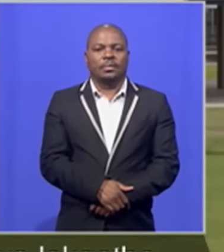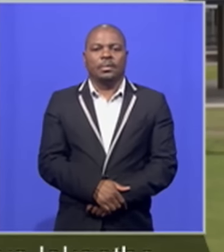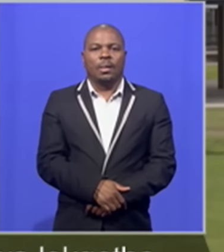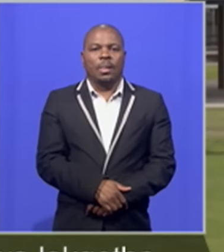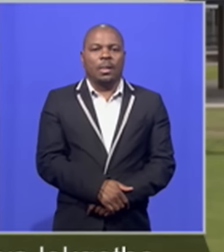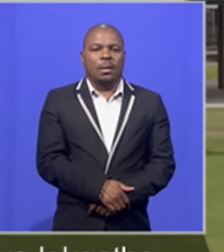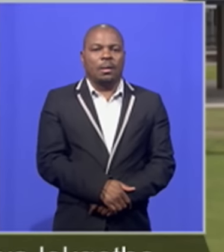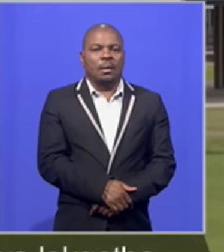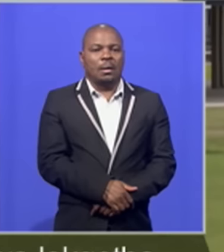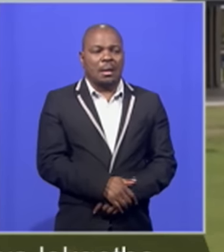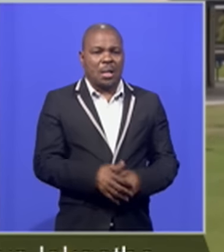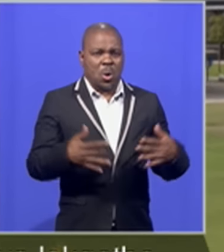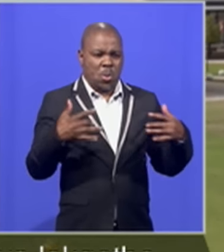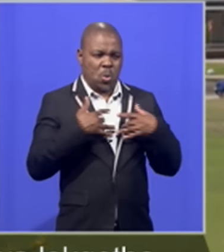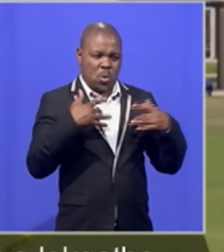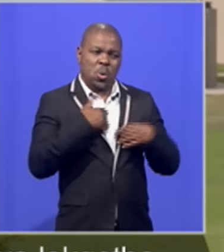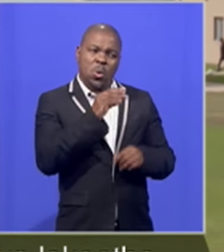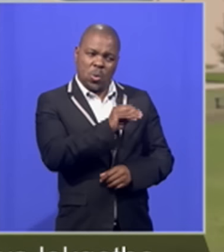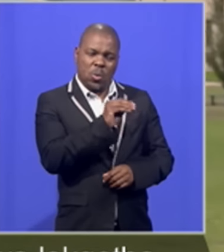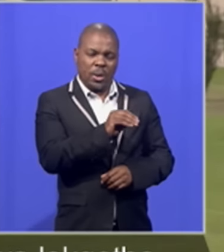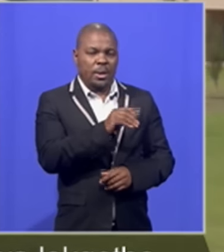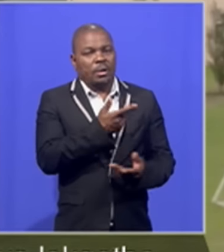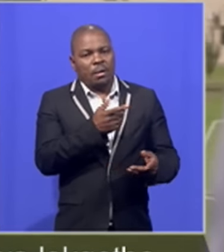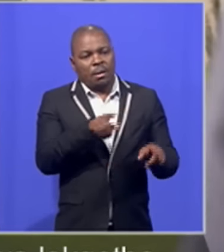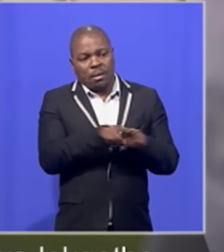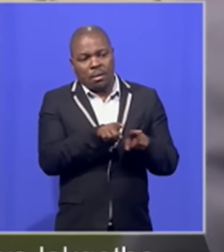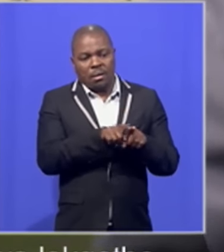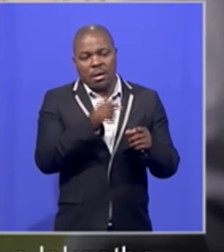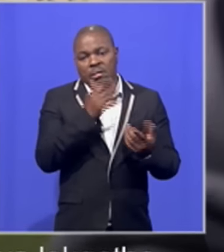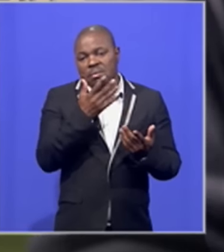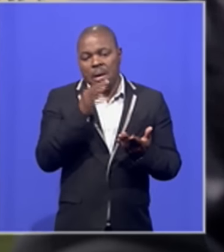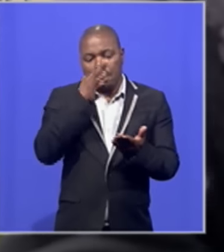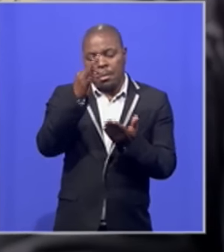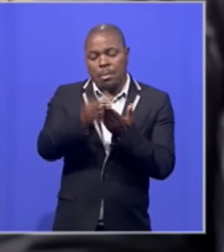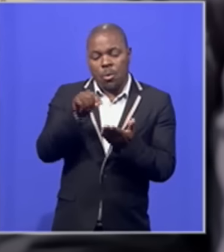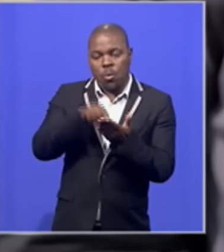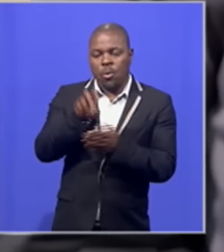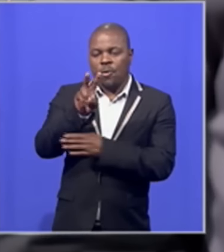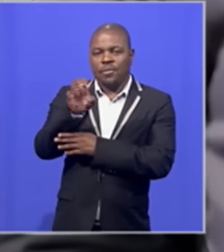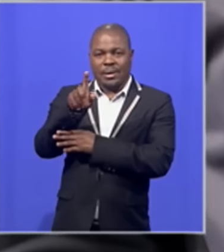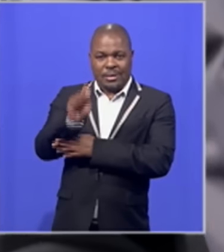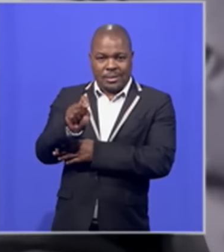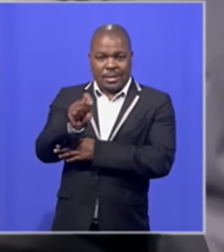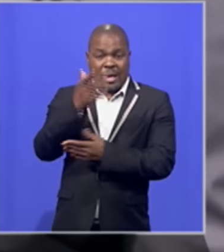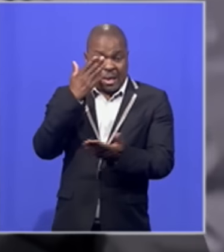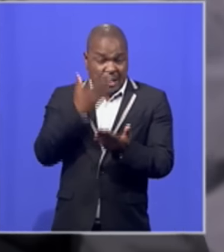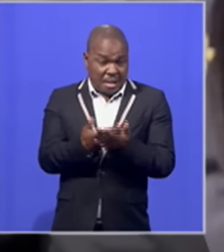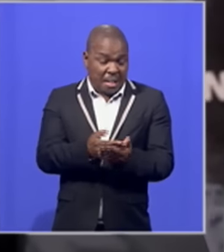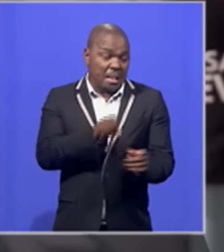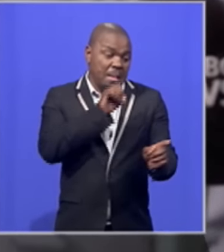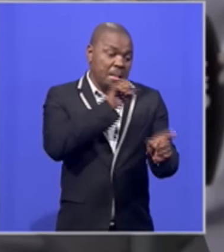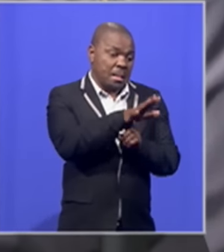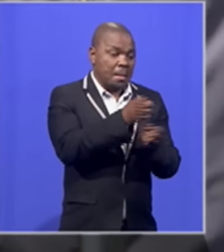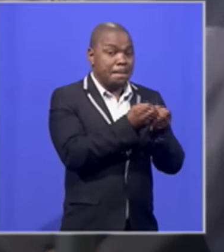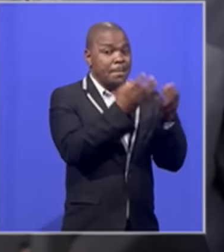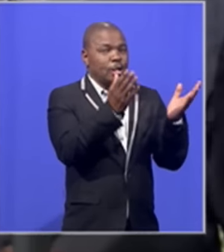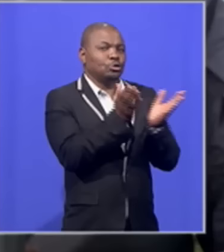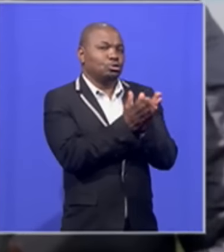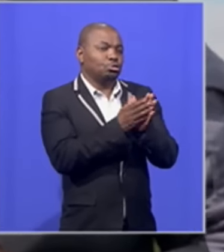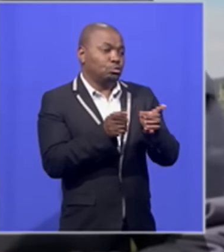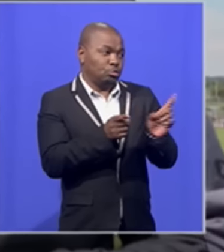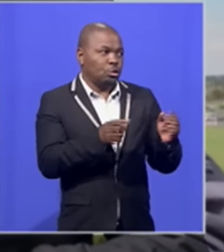Go na le masinyego a ya magoletsa a gore diphetogo tse di tshitshintsweng mo molao wa VAT di kana di lebisa kwa goreng dikolo di le dintsi di